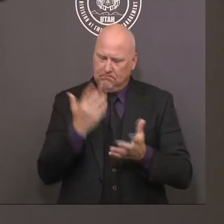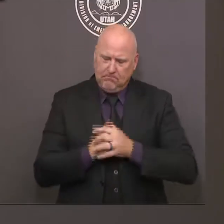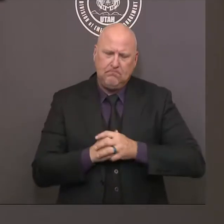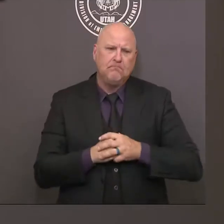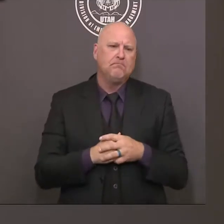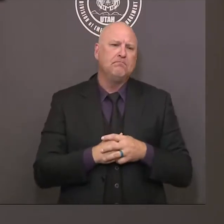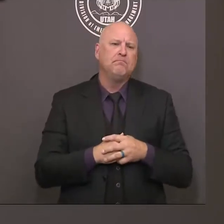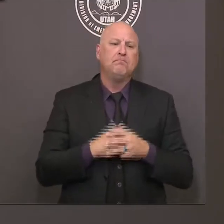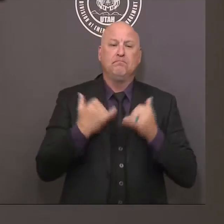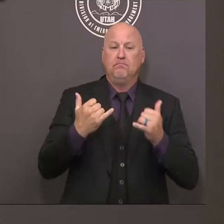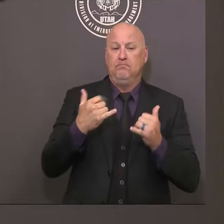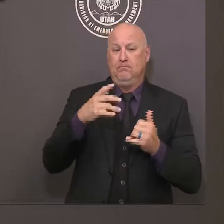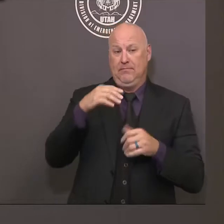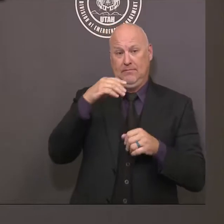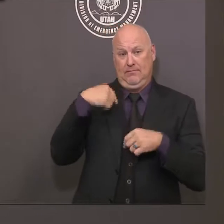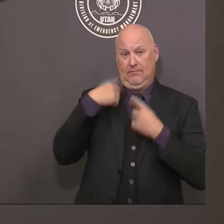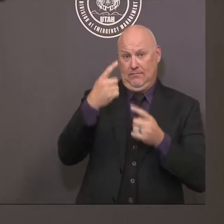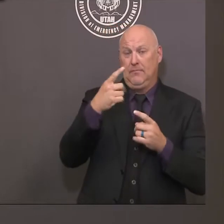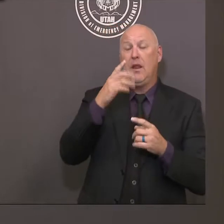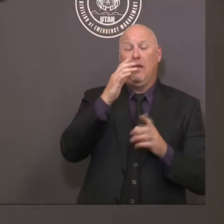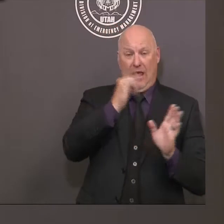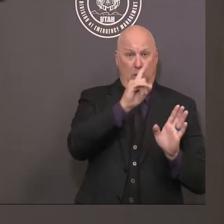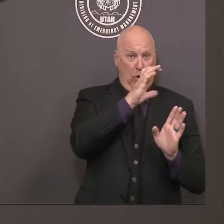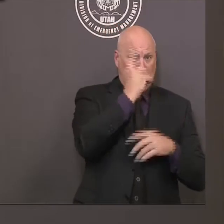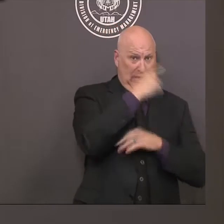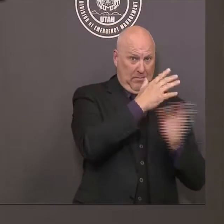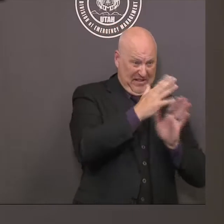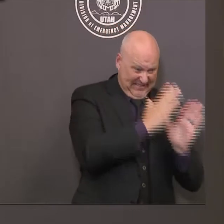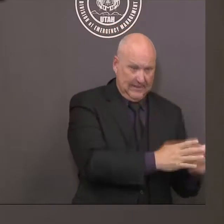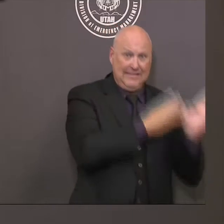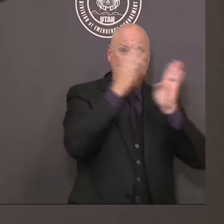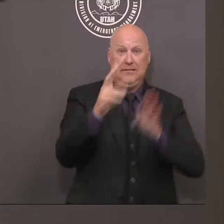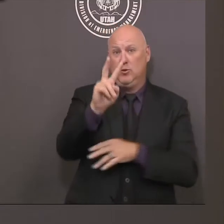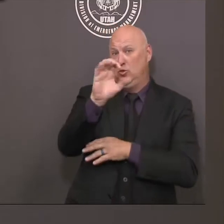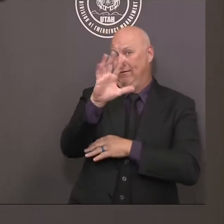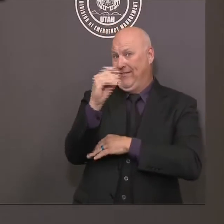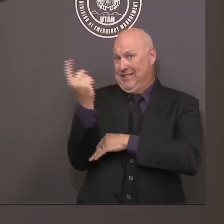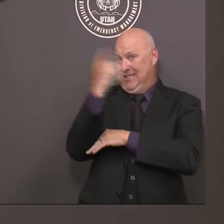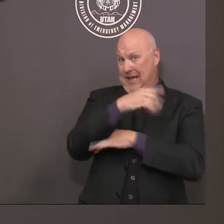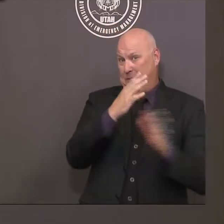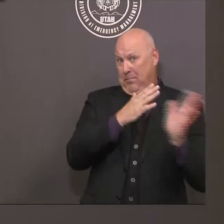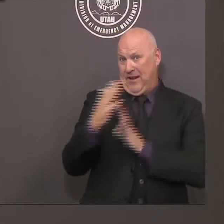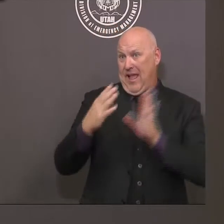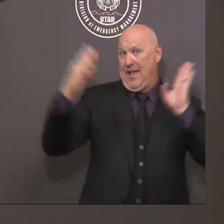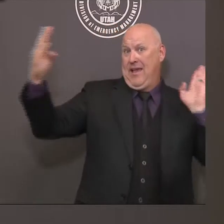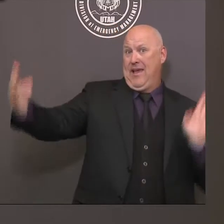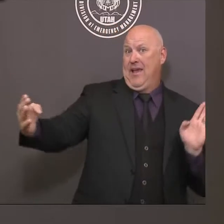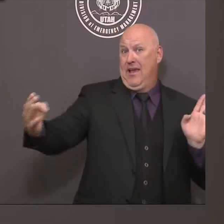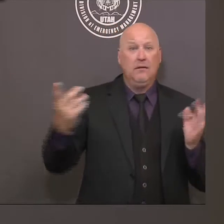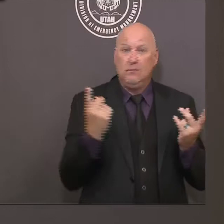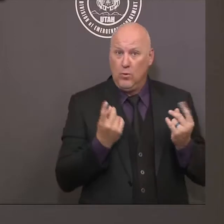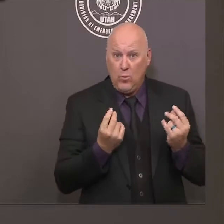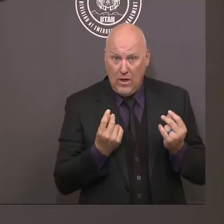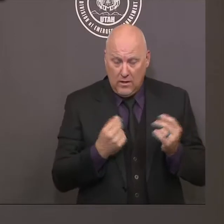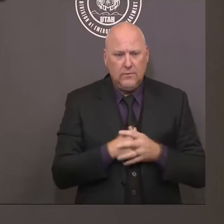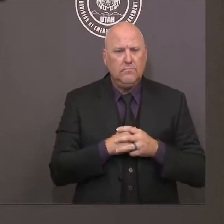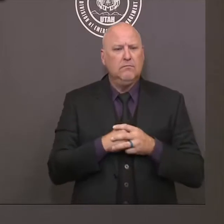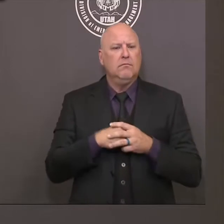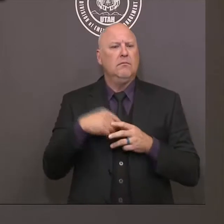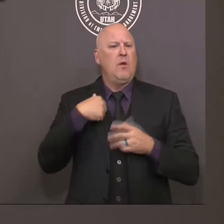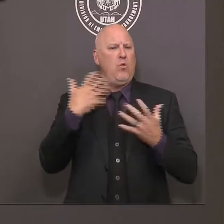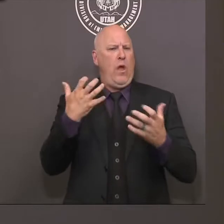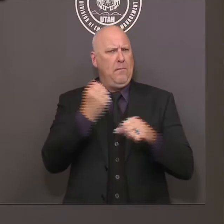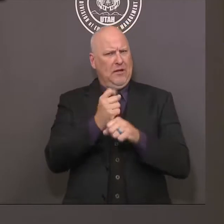250-day plan, we're going to focus on the key foundations of economic growth of our state, investment and productivity. To